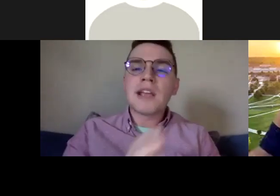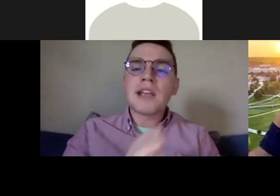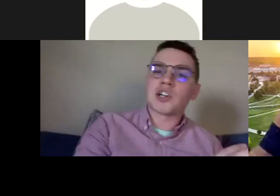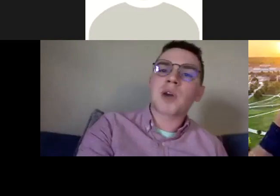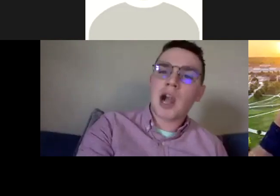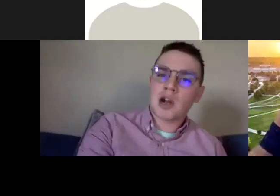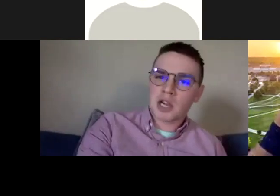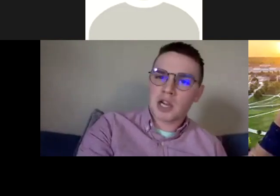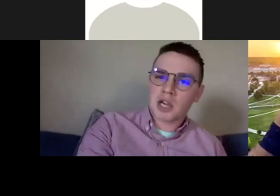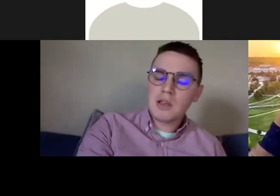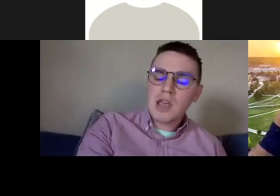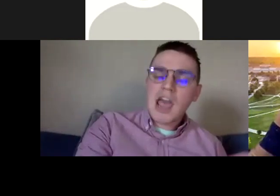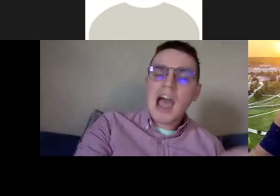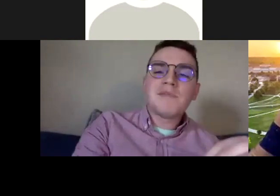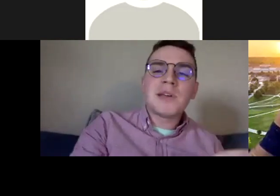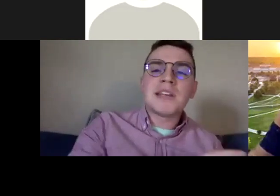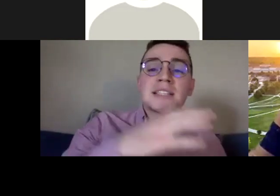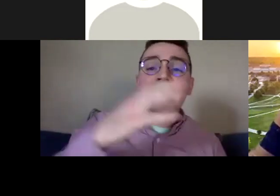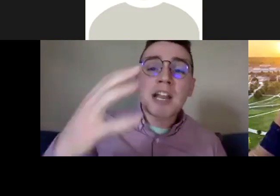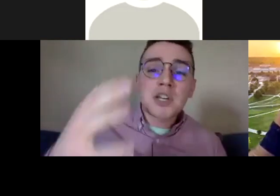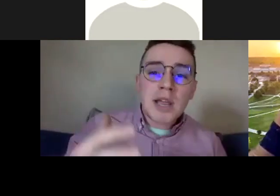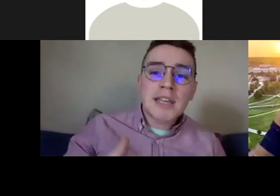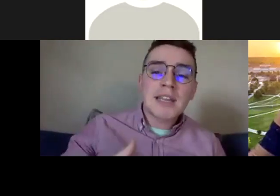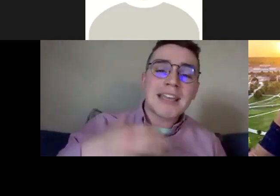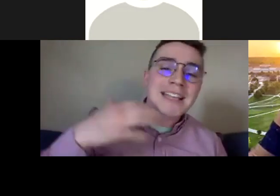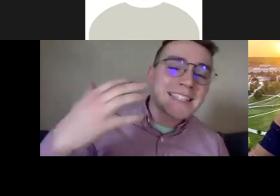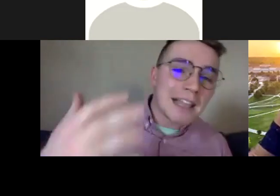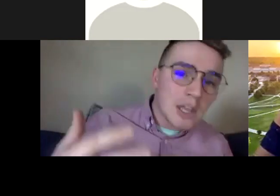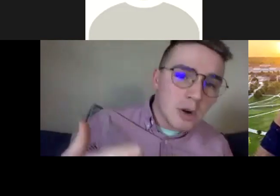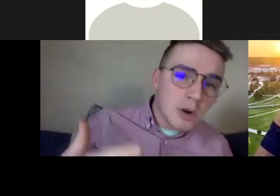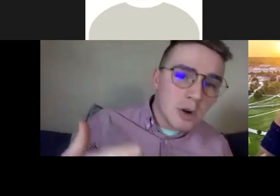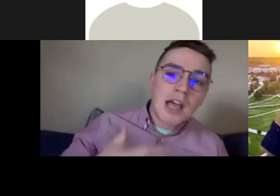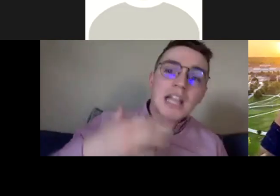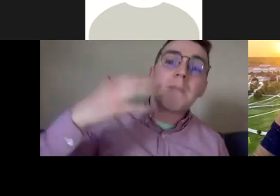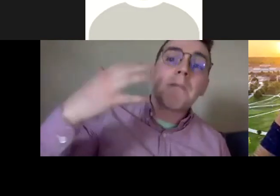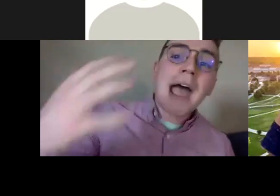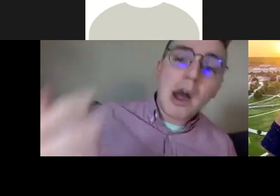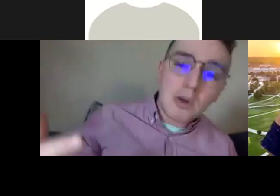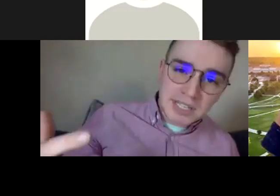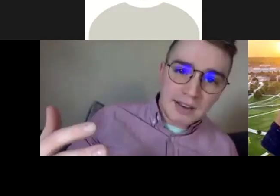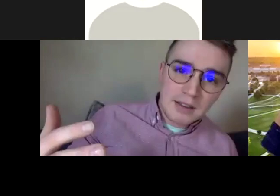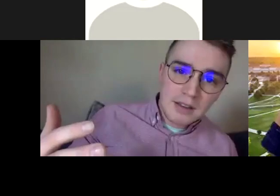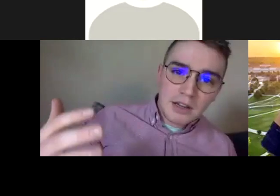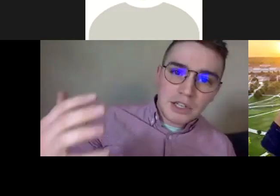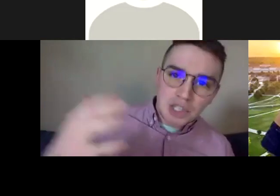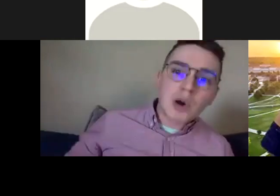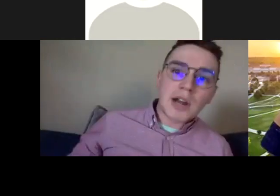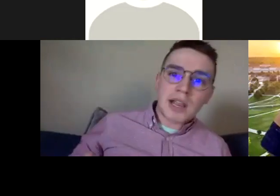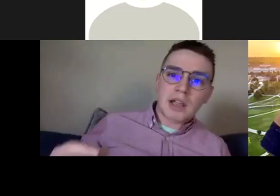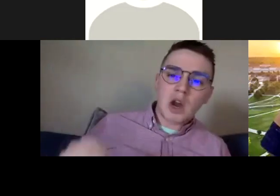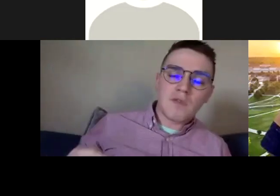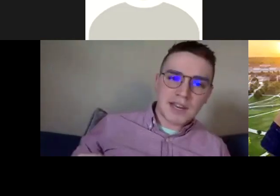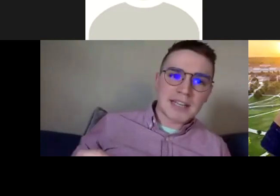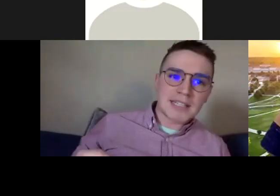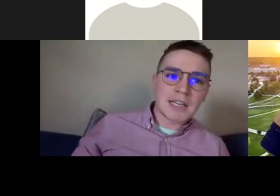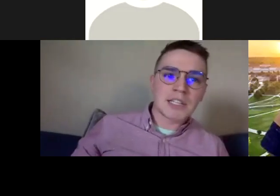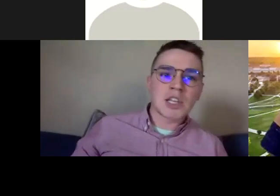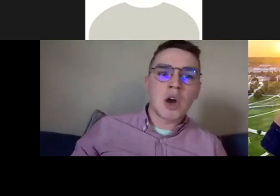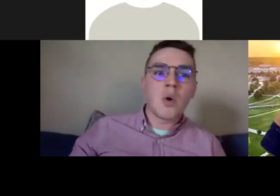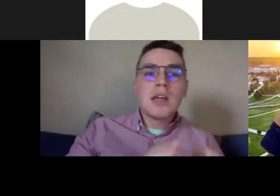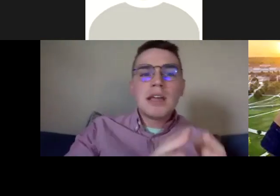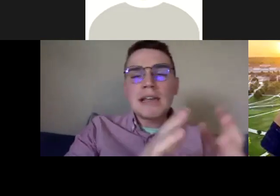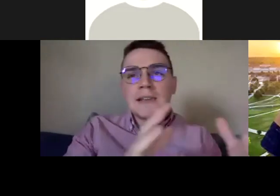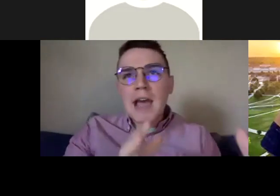facing barriers prior to COVID have been exaggerated, accelerated, compounded during COVID-19.